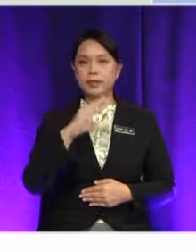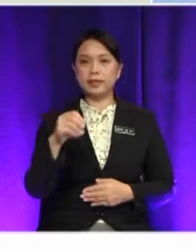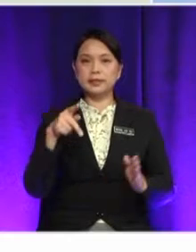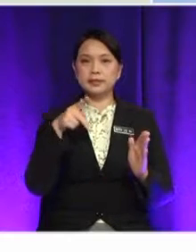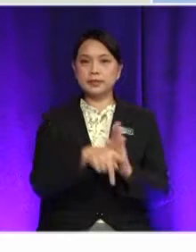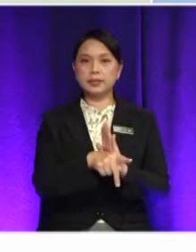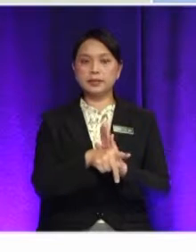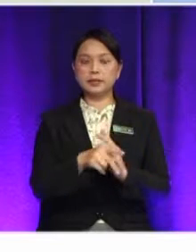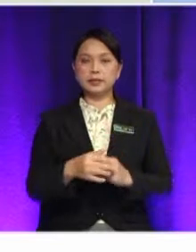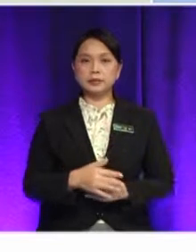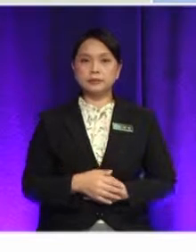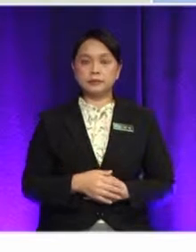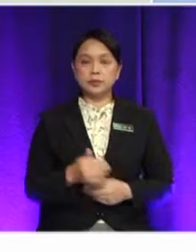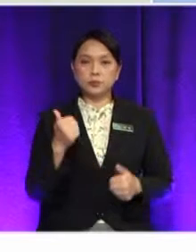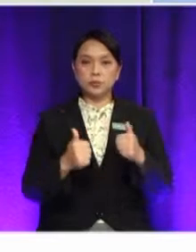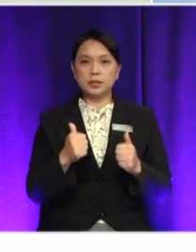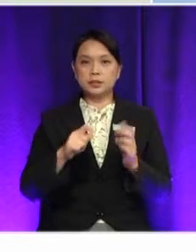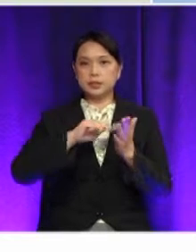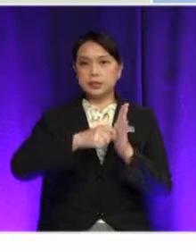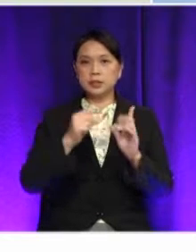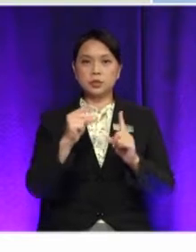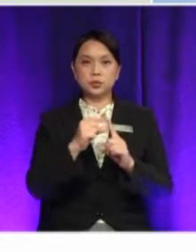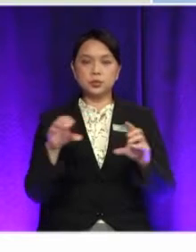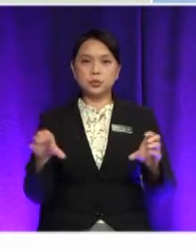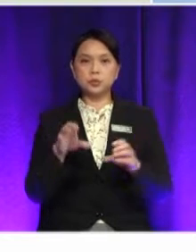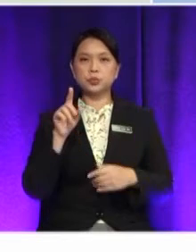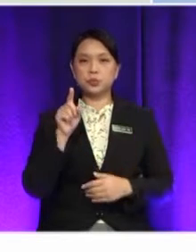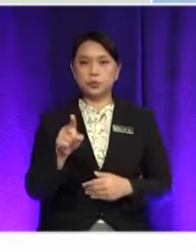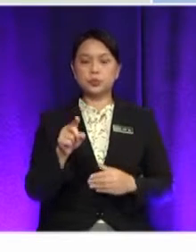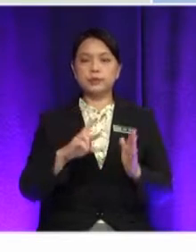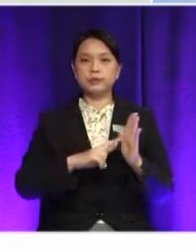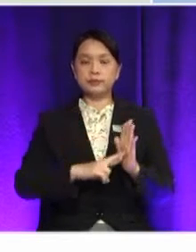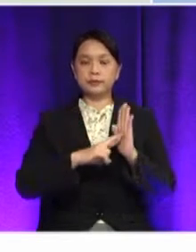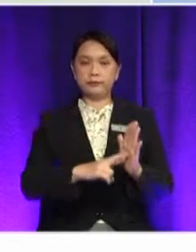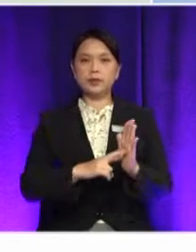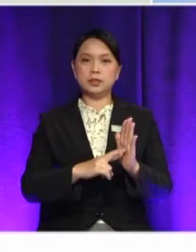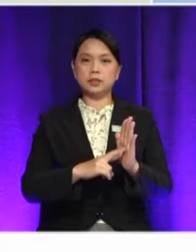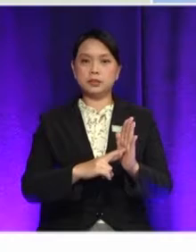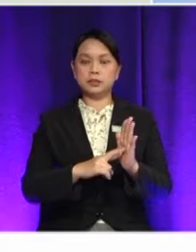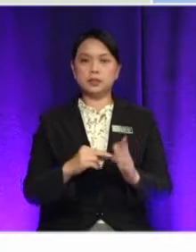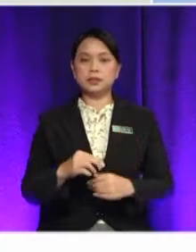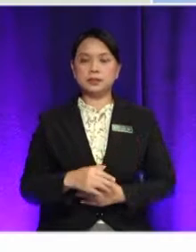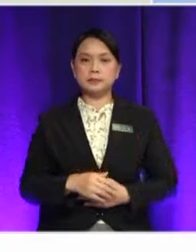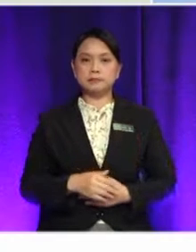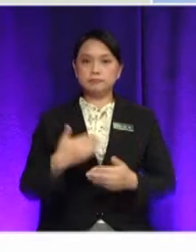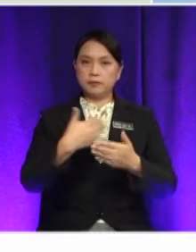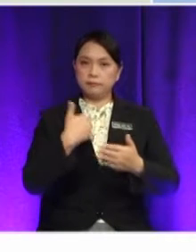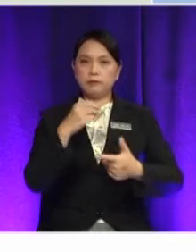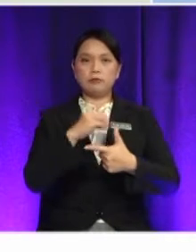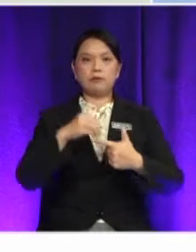Now, which keyword did you refer to, Aisha? Was it to the back before the gap or after the gap, Aisha?